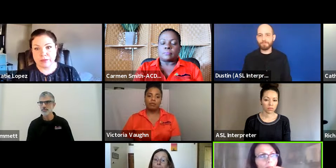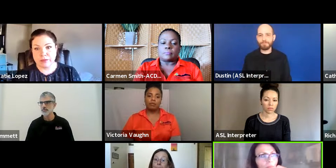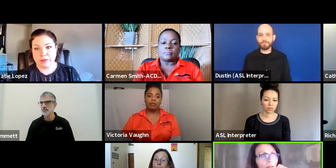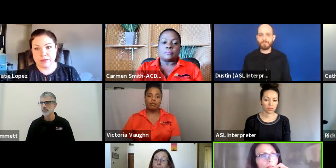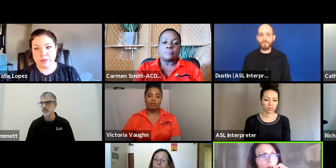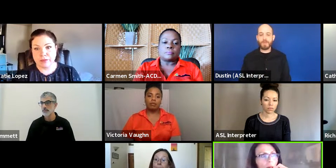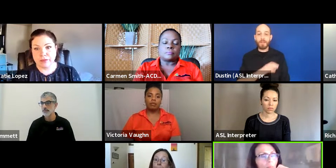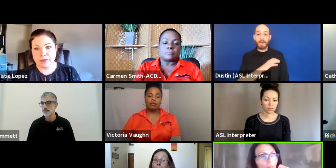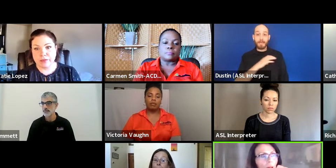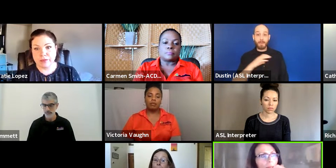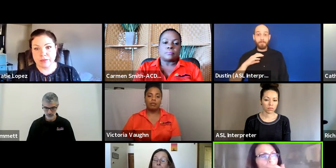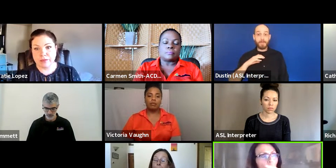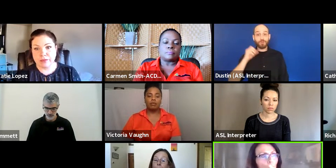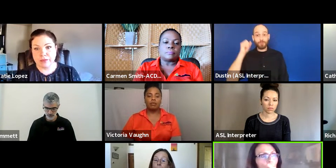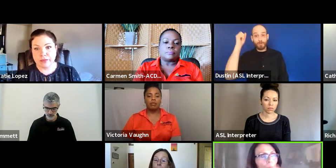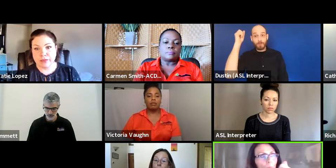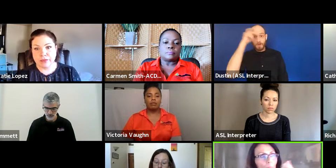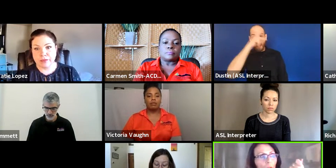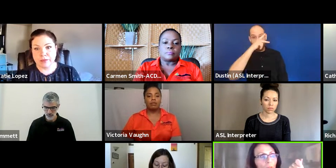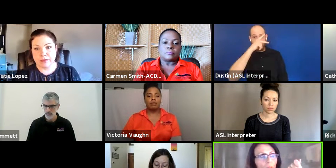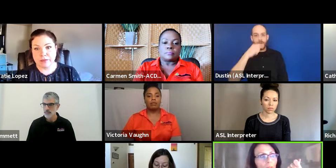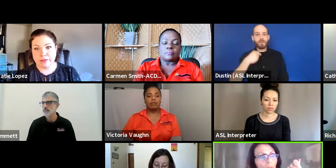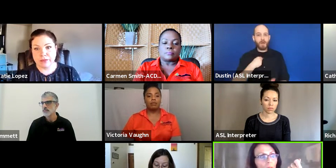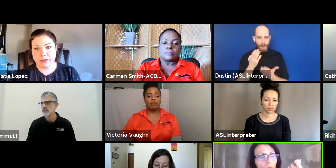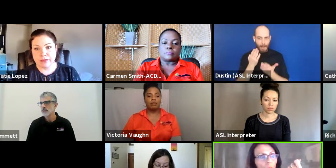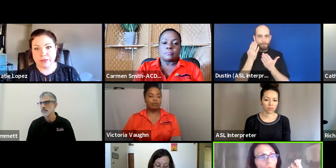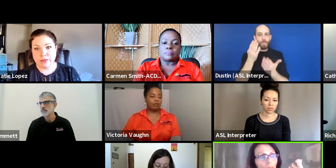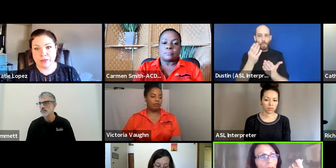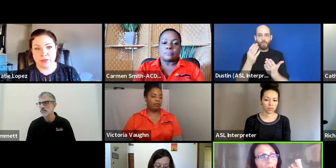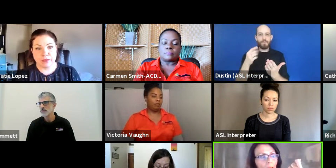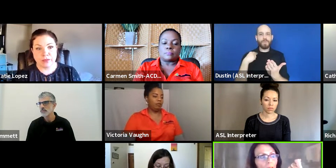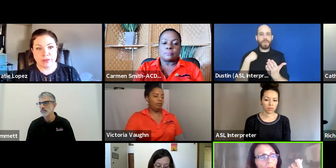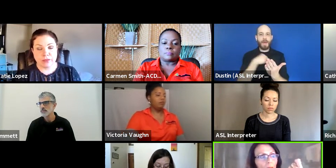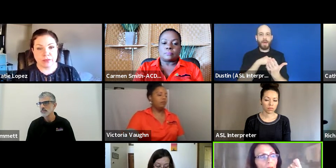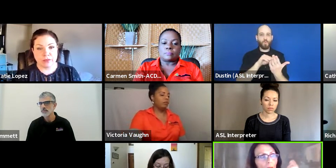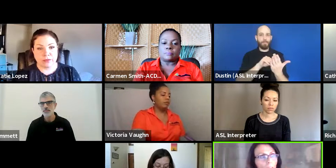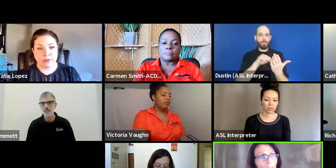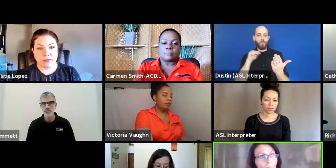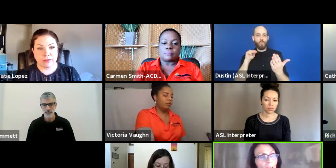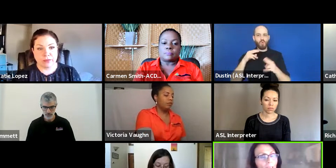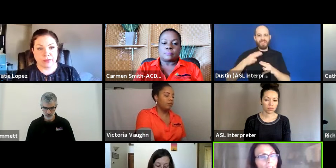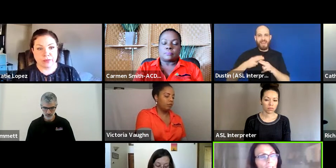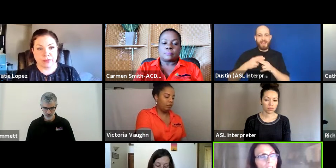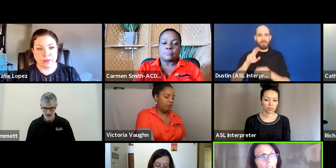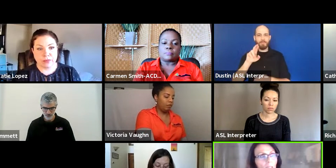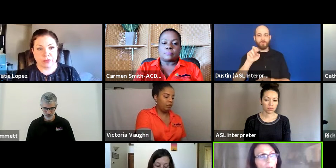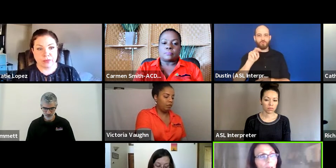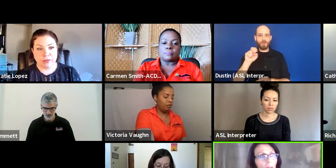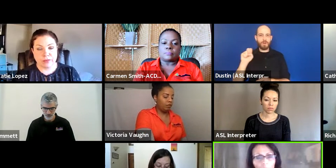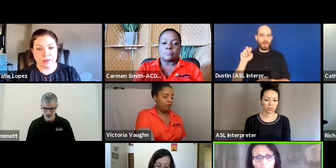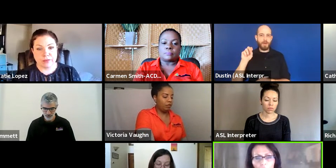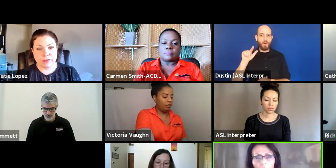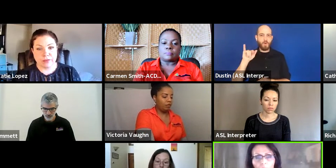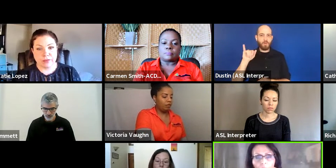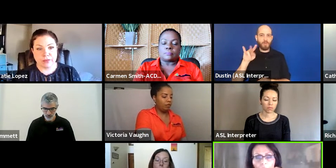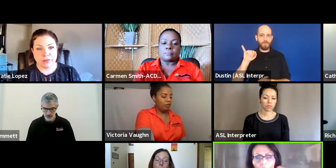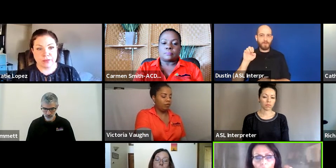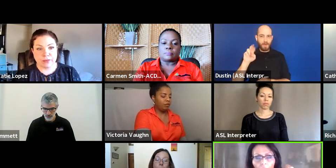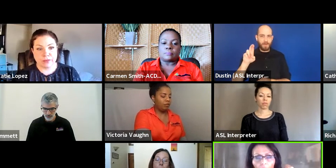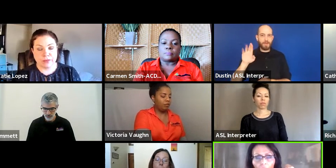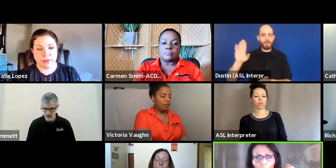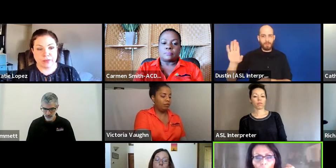Commissioner Kneifel. I move that we pull Renee Olivier's